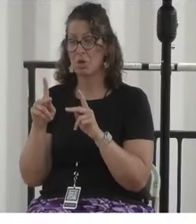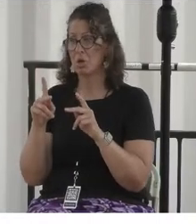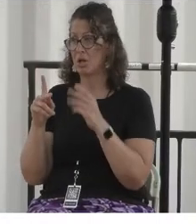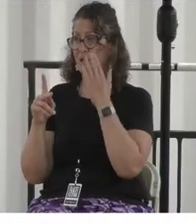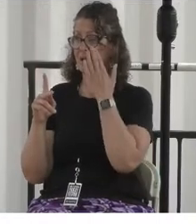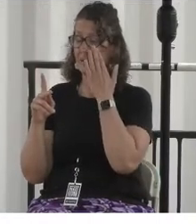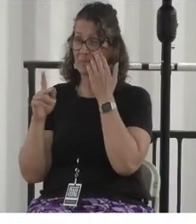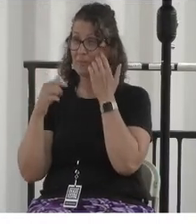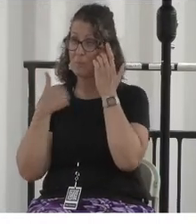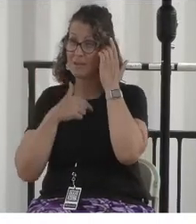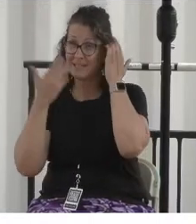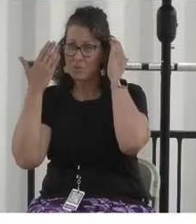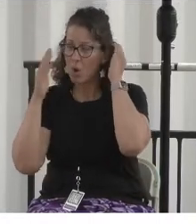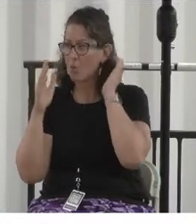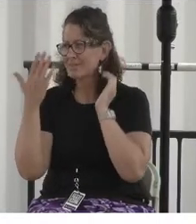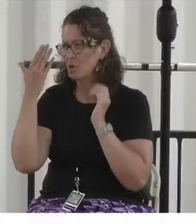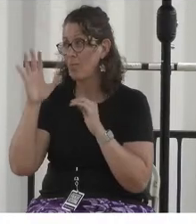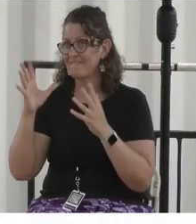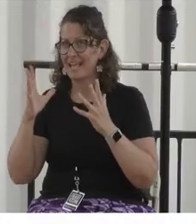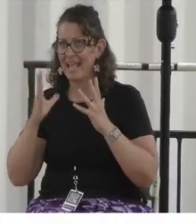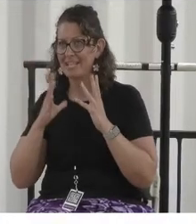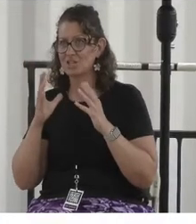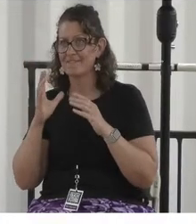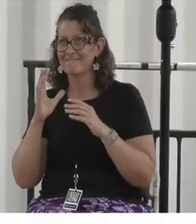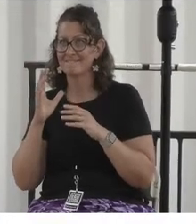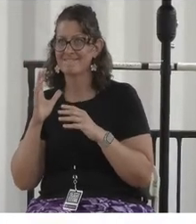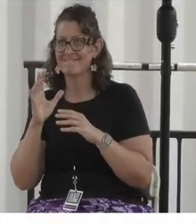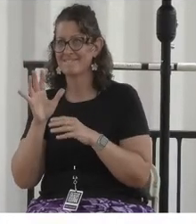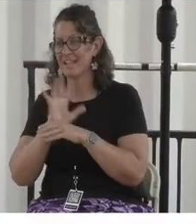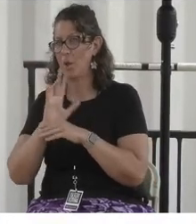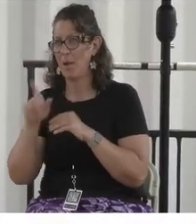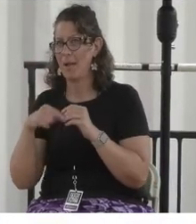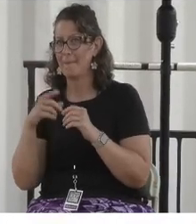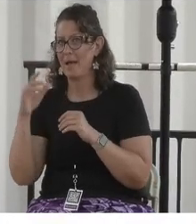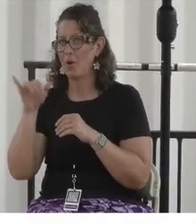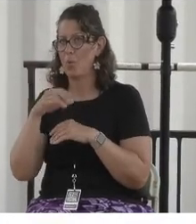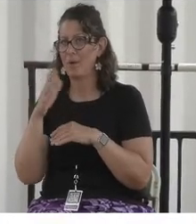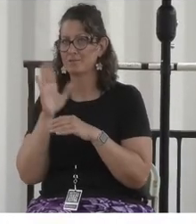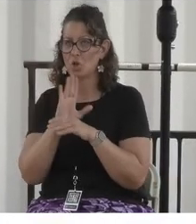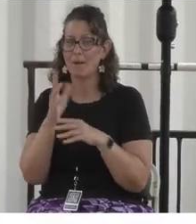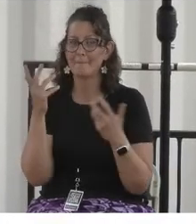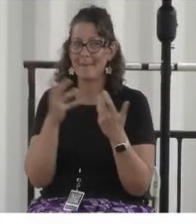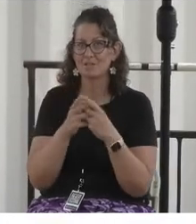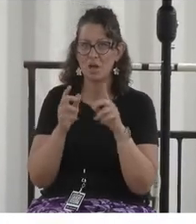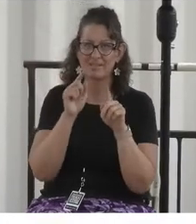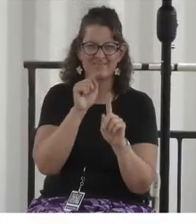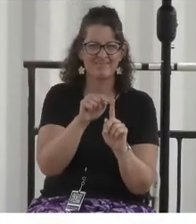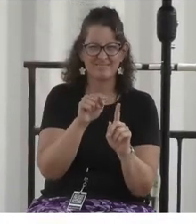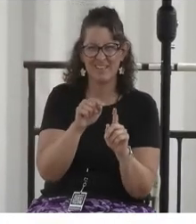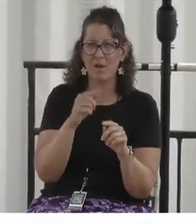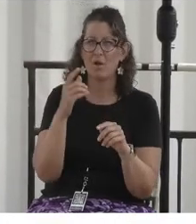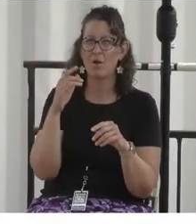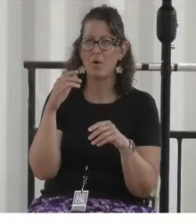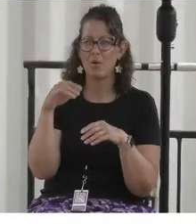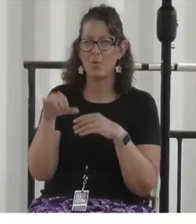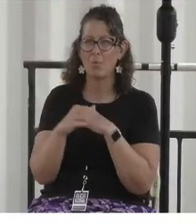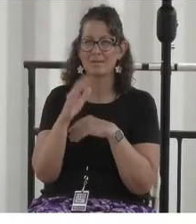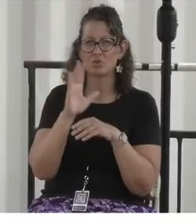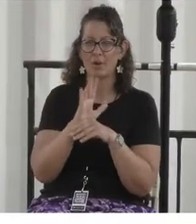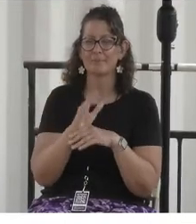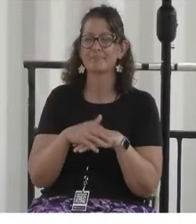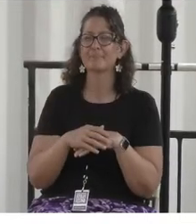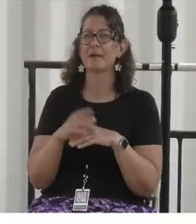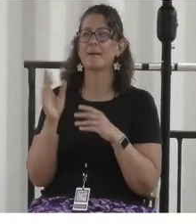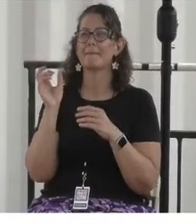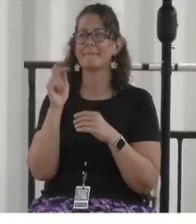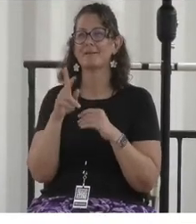of a whale shark actually matched another whale shark. And a great example of, you know, circling back to the concept of citizen science, we recently were able to see